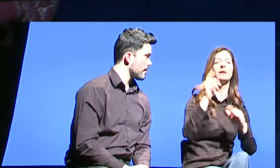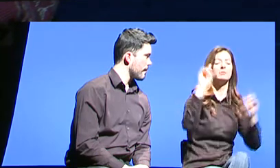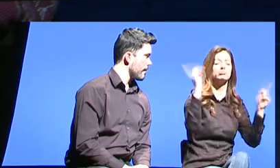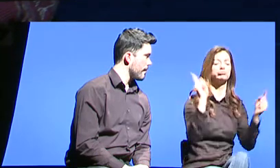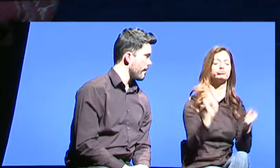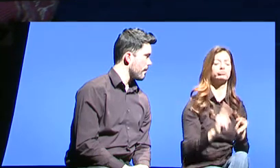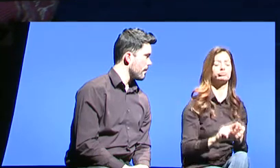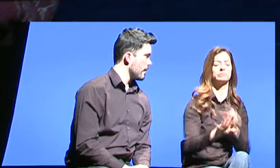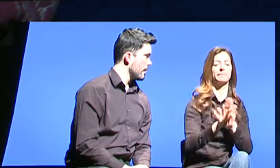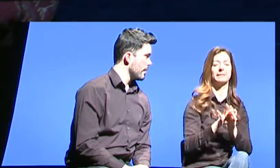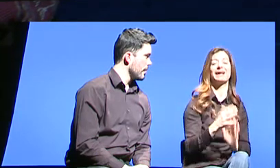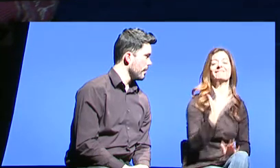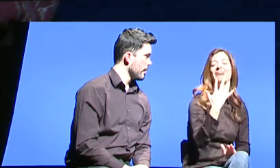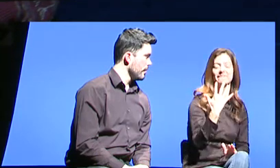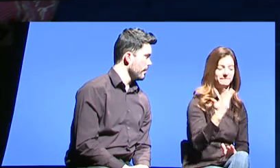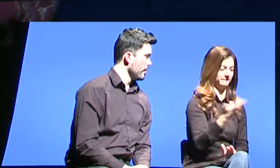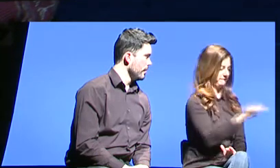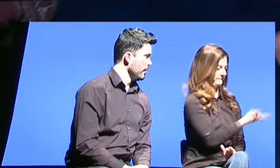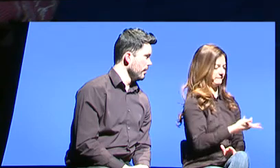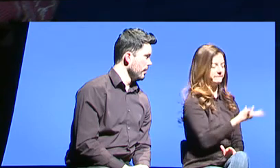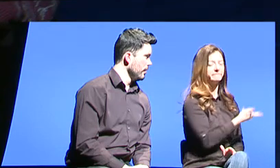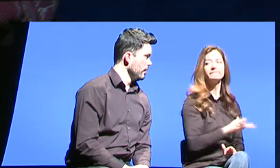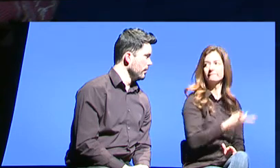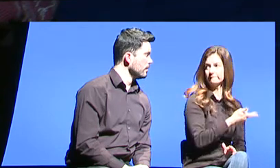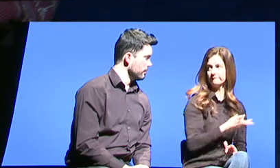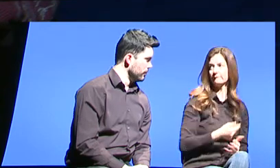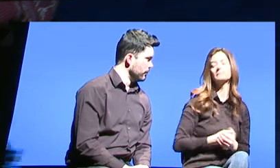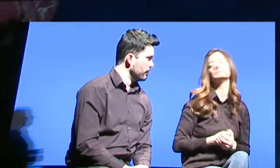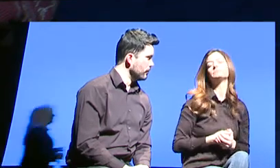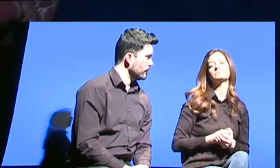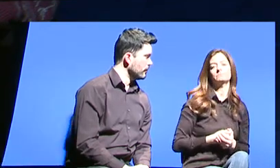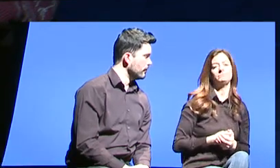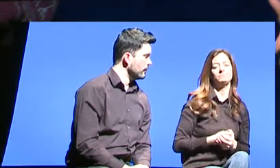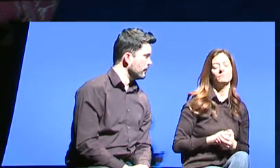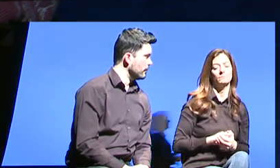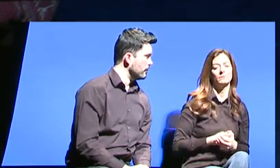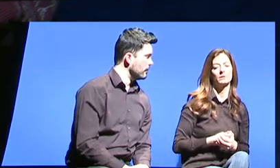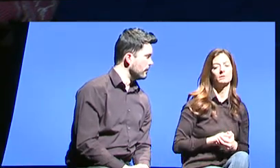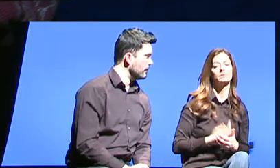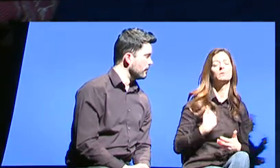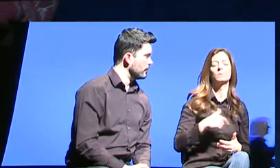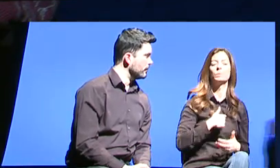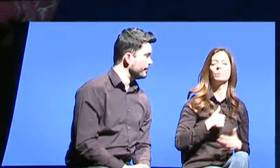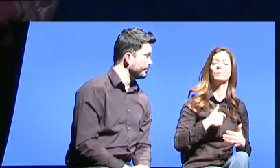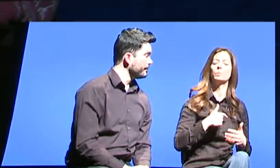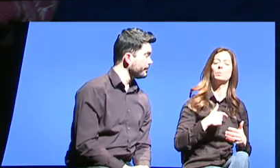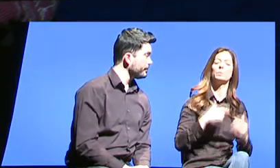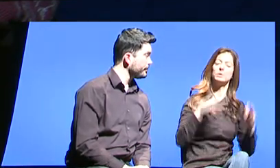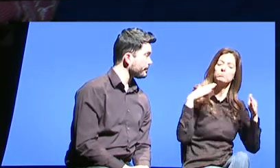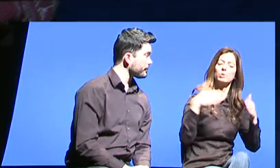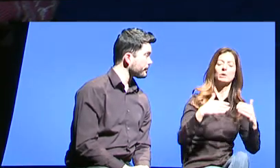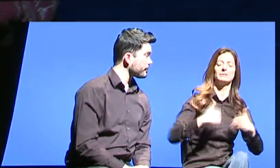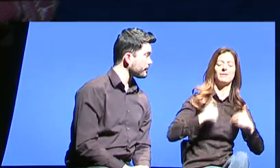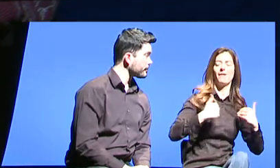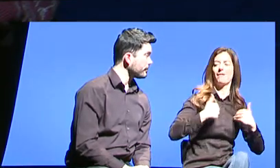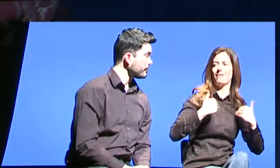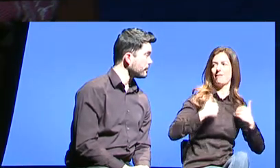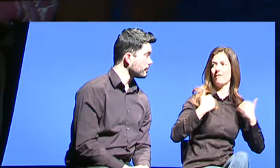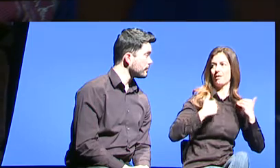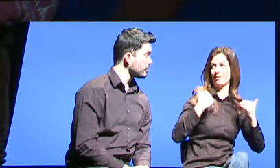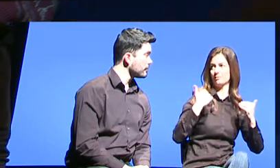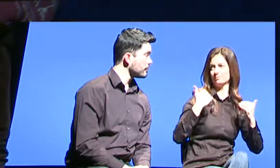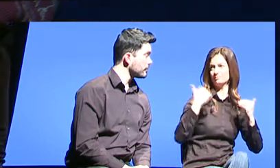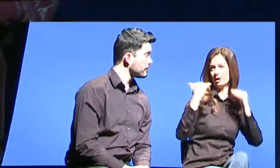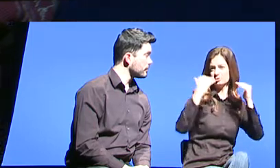tonight were the people that were selected. And in the end, we decided to focus specifically on young adults in New York, people who had come of age